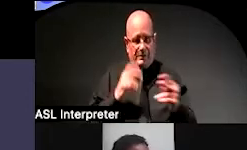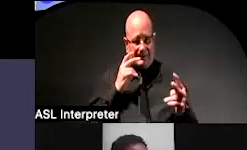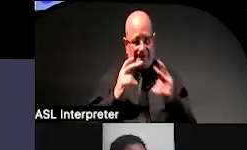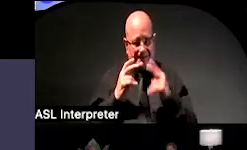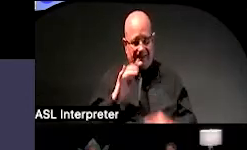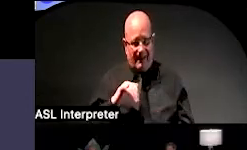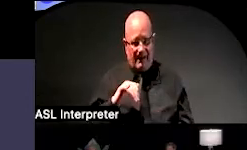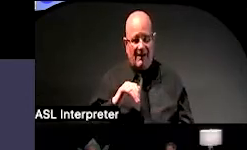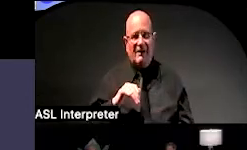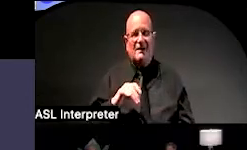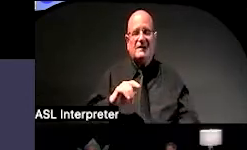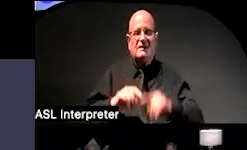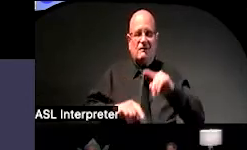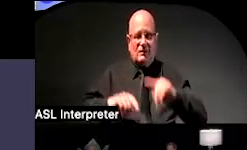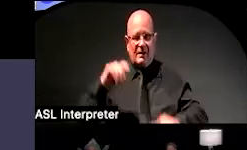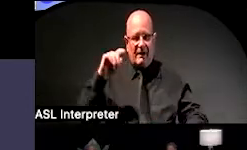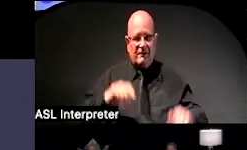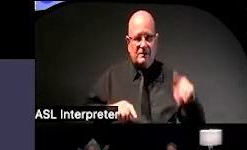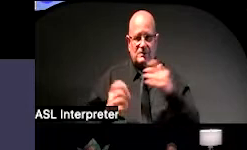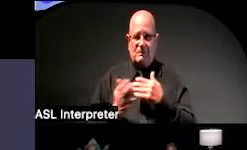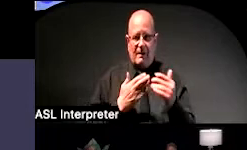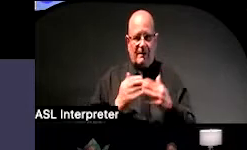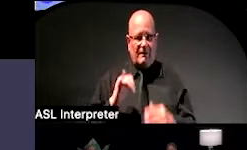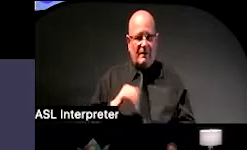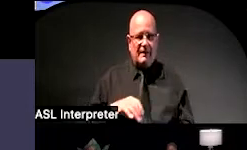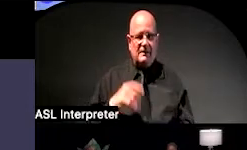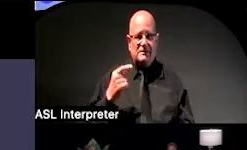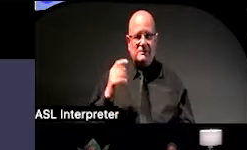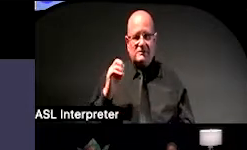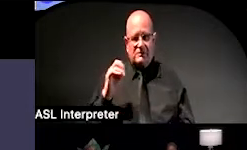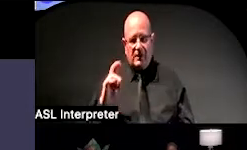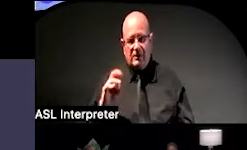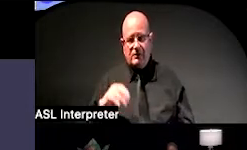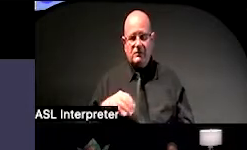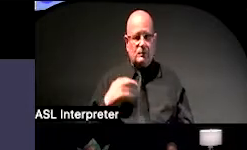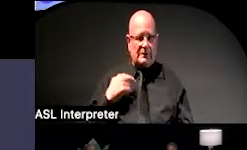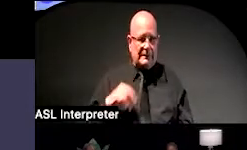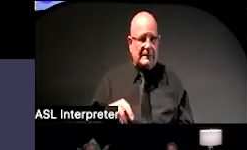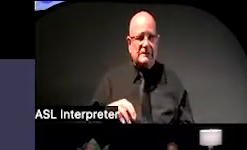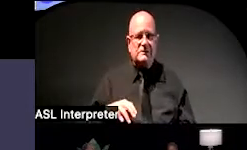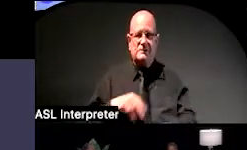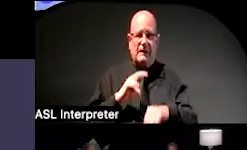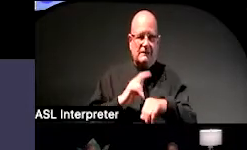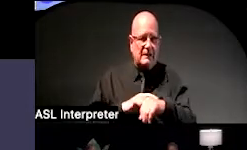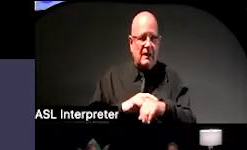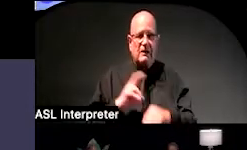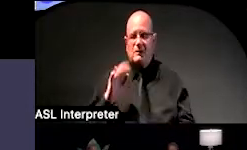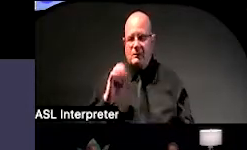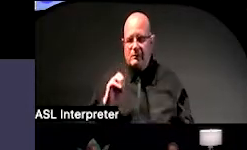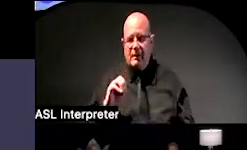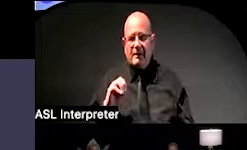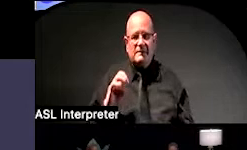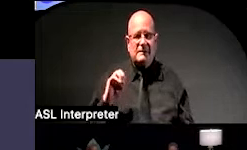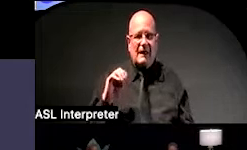terms of diversity, whether it's gender, religion, nationality, race,